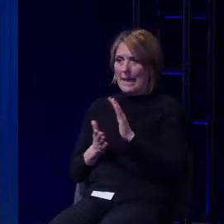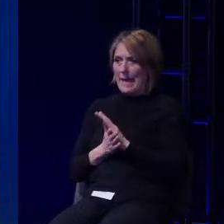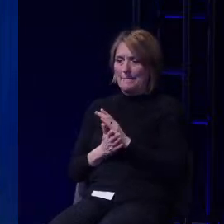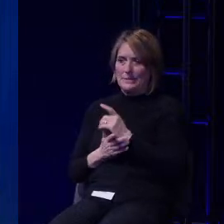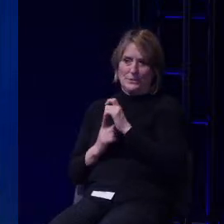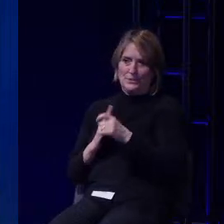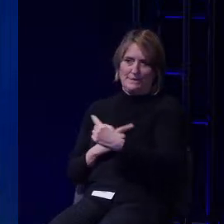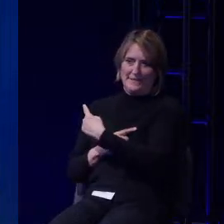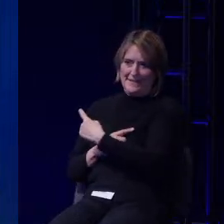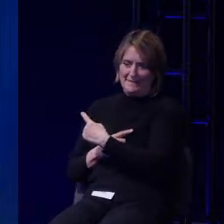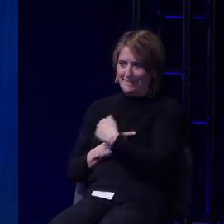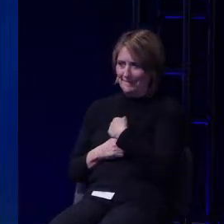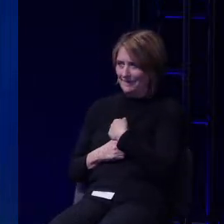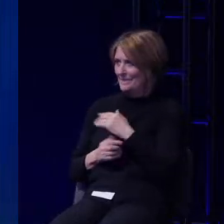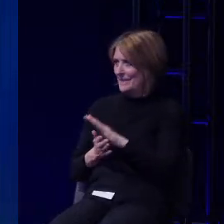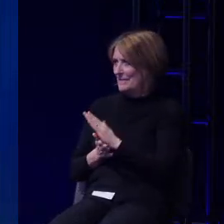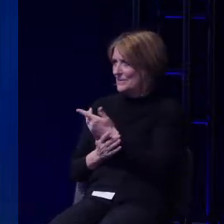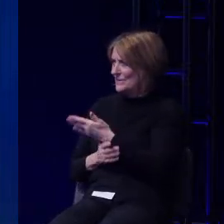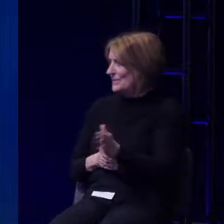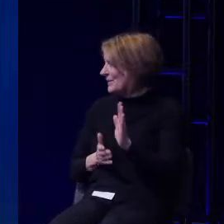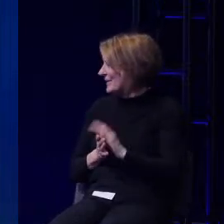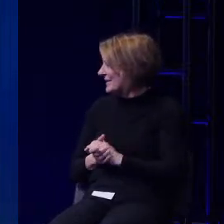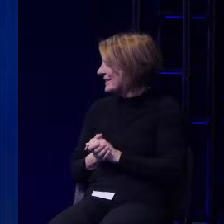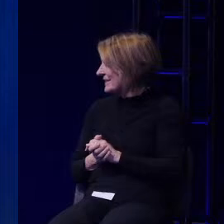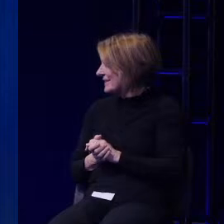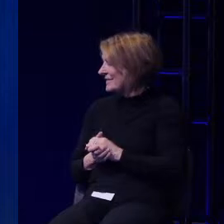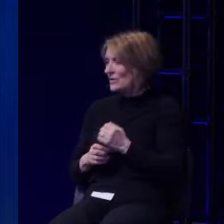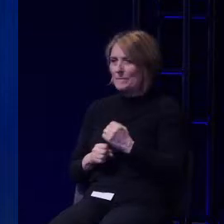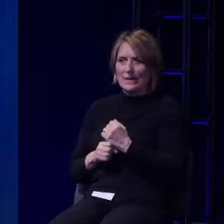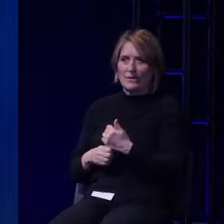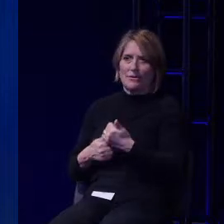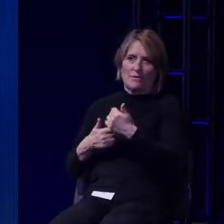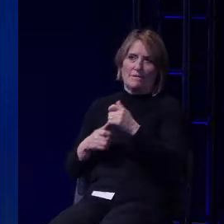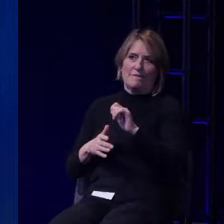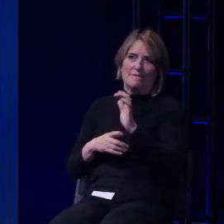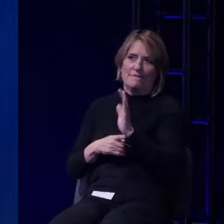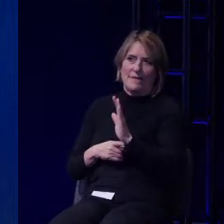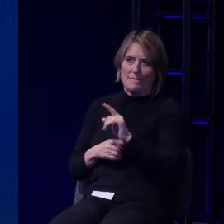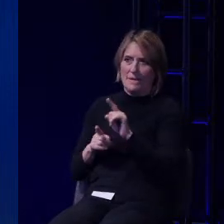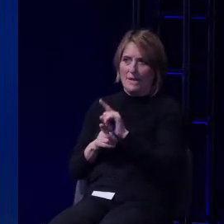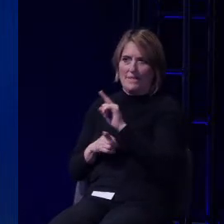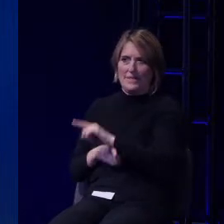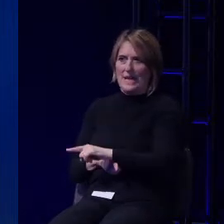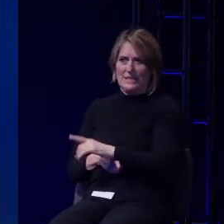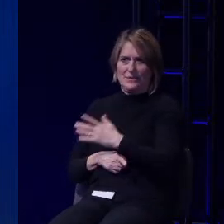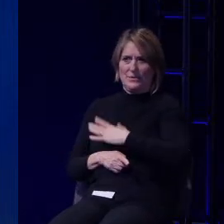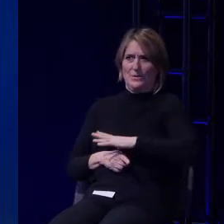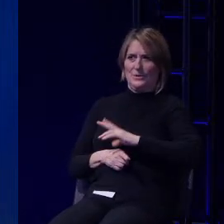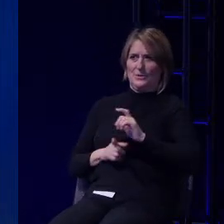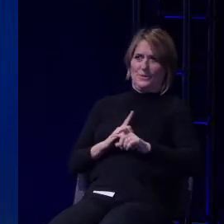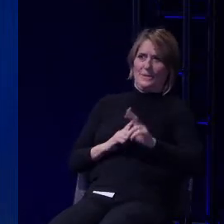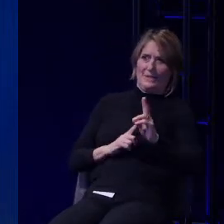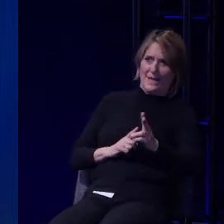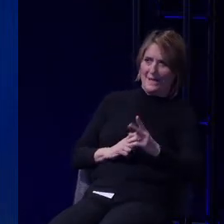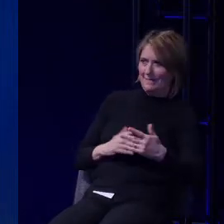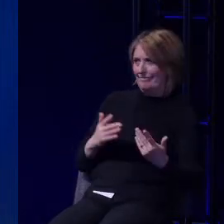forever. You know, when you make a good film like that, then you're trying to not reproduce it, but like